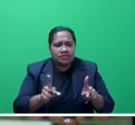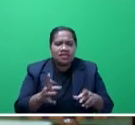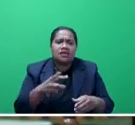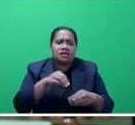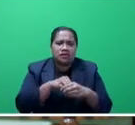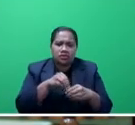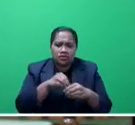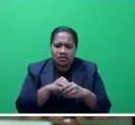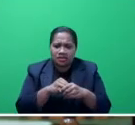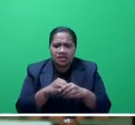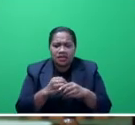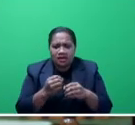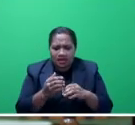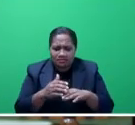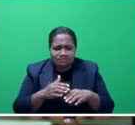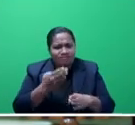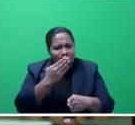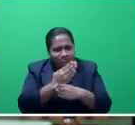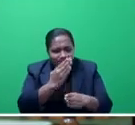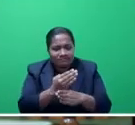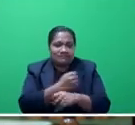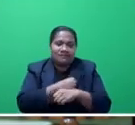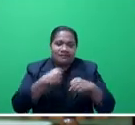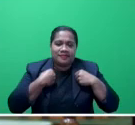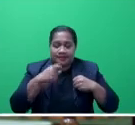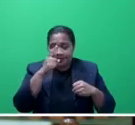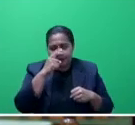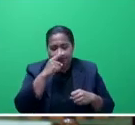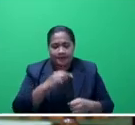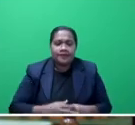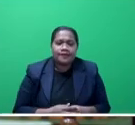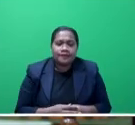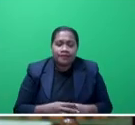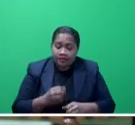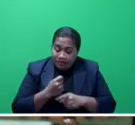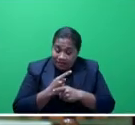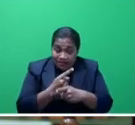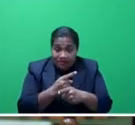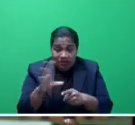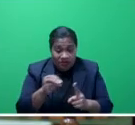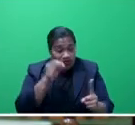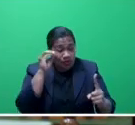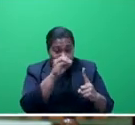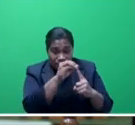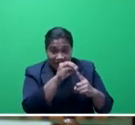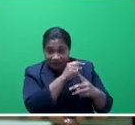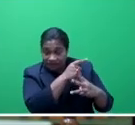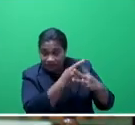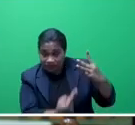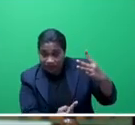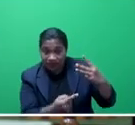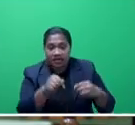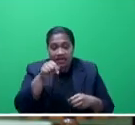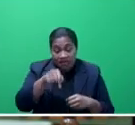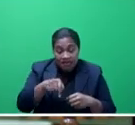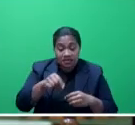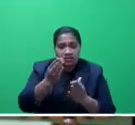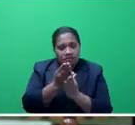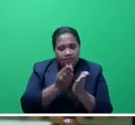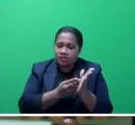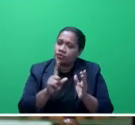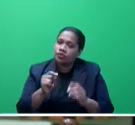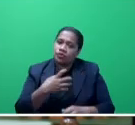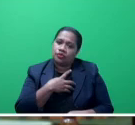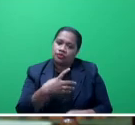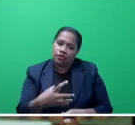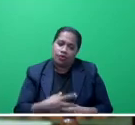of employment for our people. Guided by these objectives, Mr. Speaker, sir, this budget will do more than hold